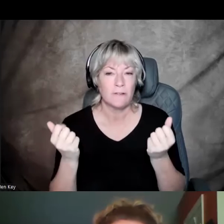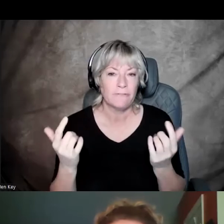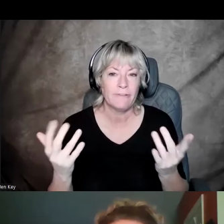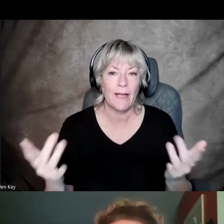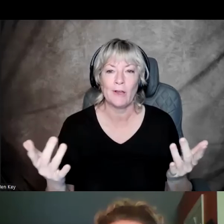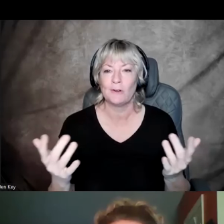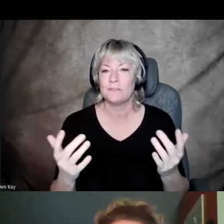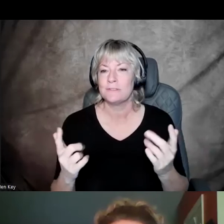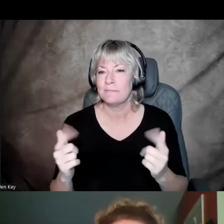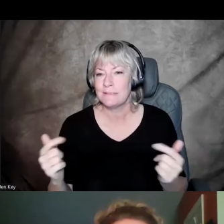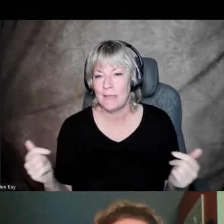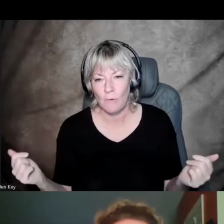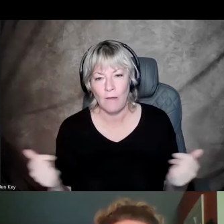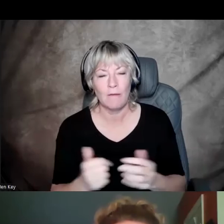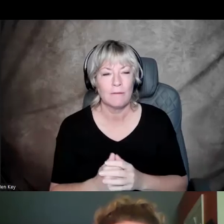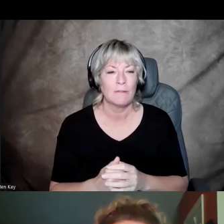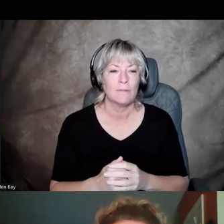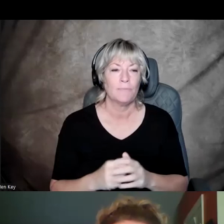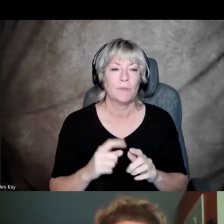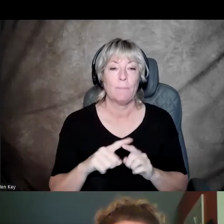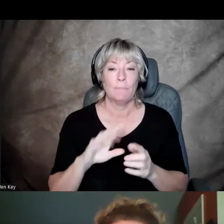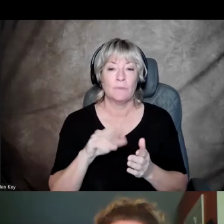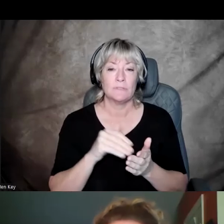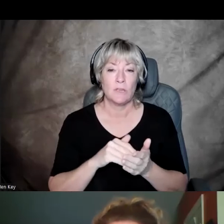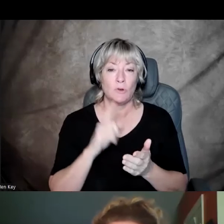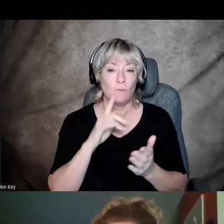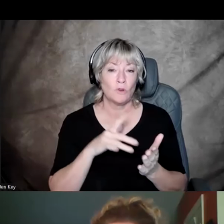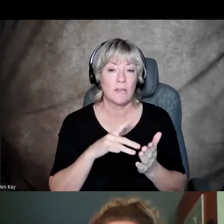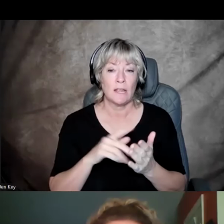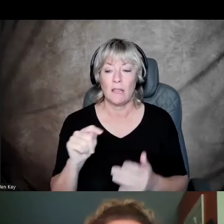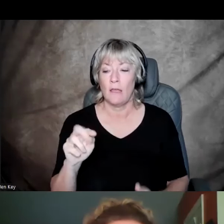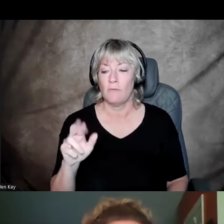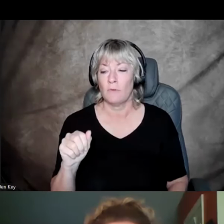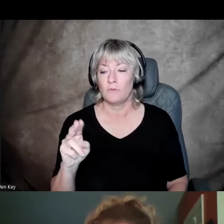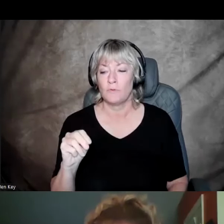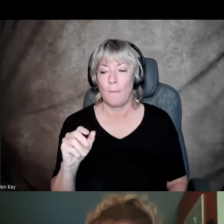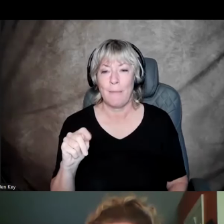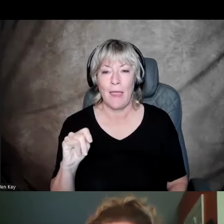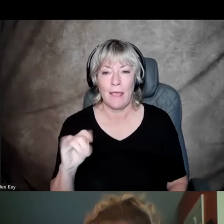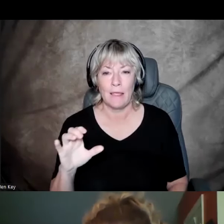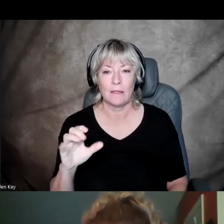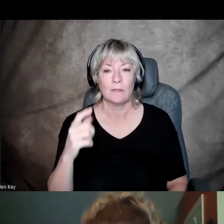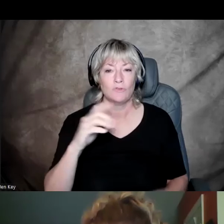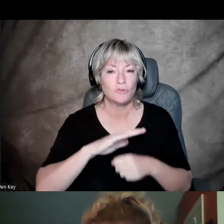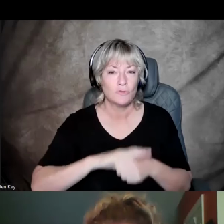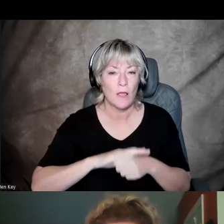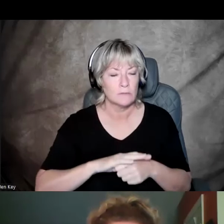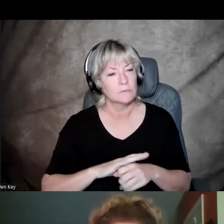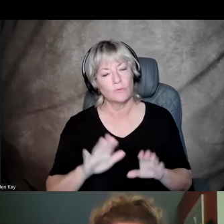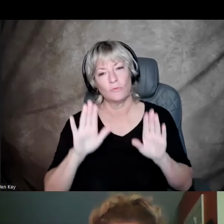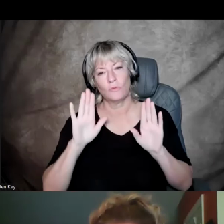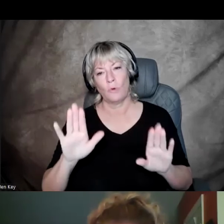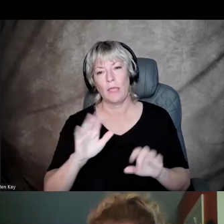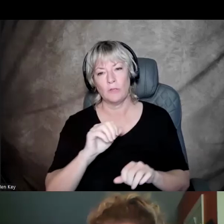cetera. But the Center for the Study of Traumatic Stress really does such a great job